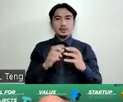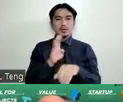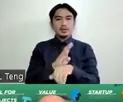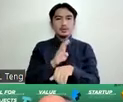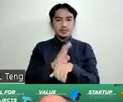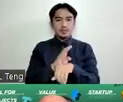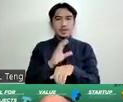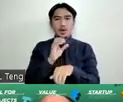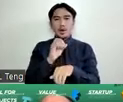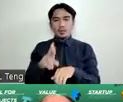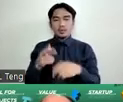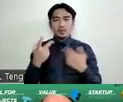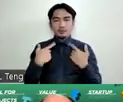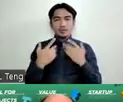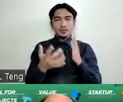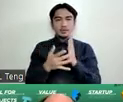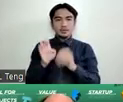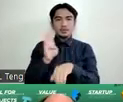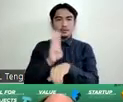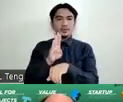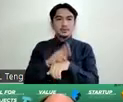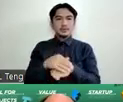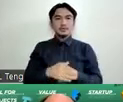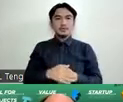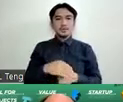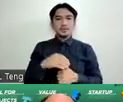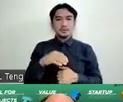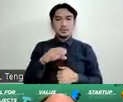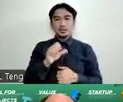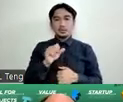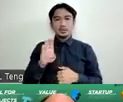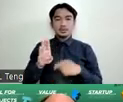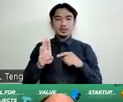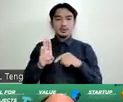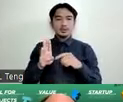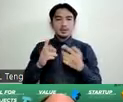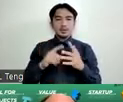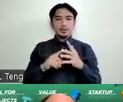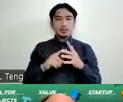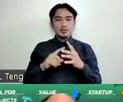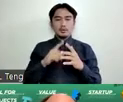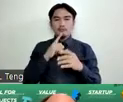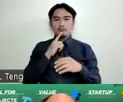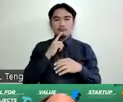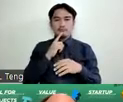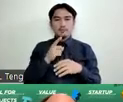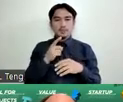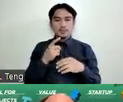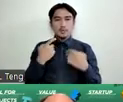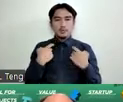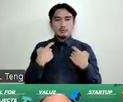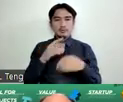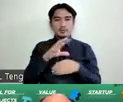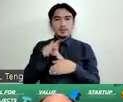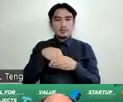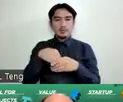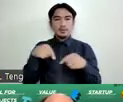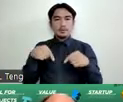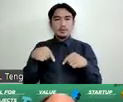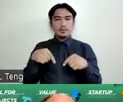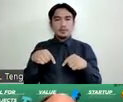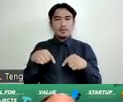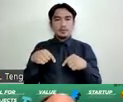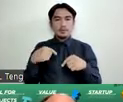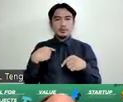enterprise. Benilde is one of those TBIs. We are part of the latest cohort